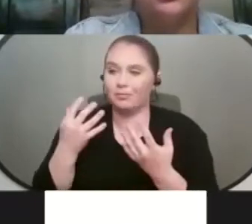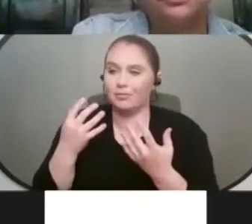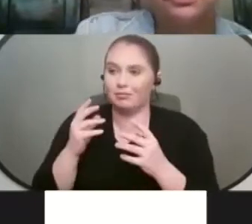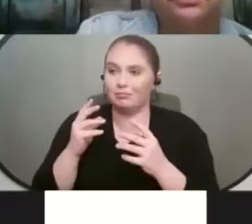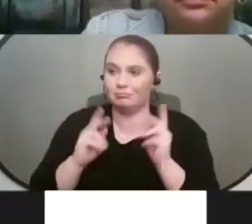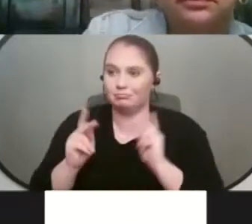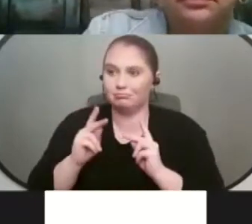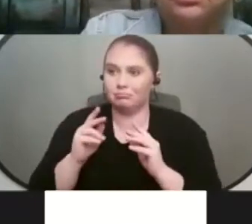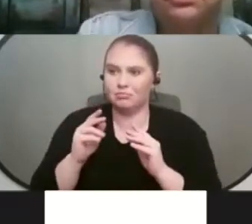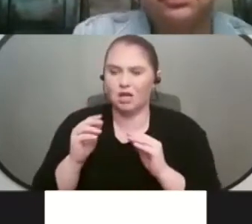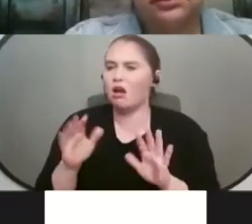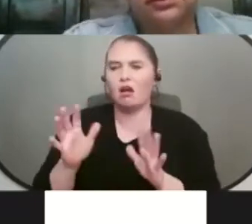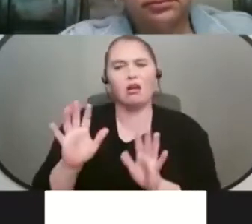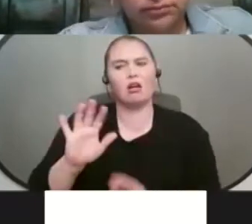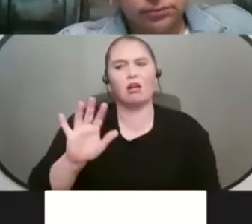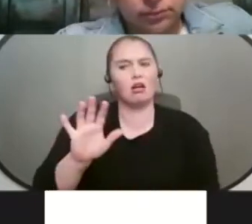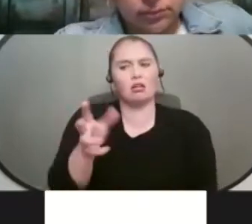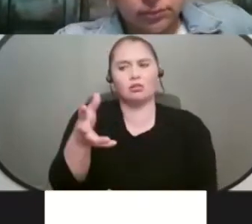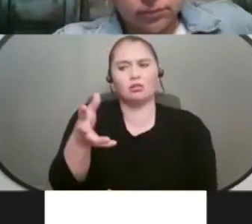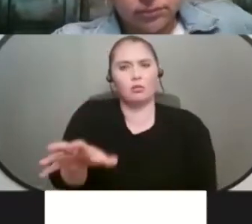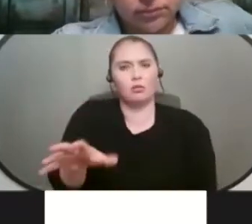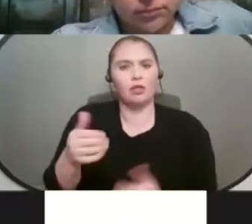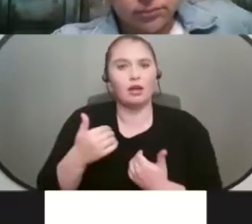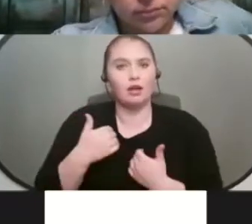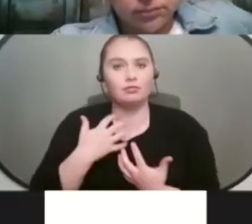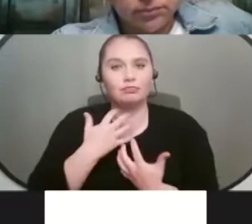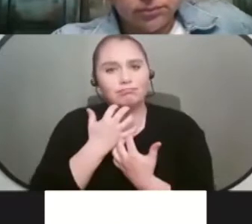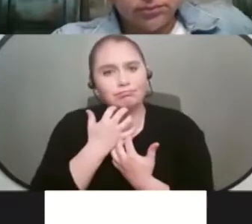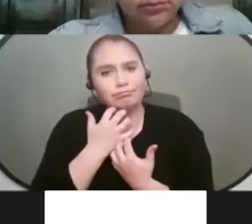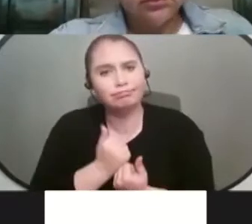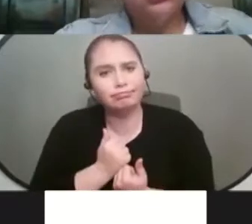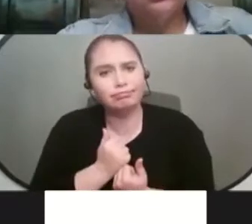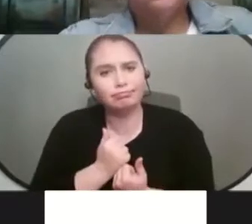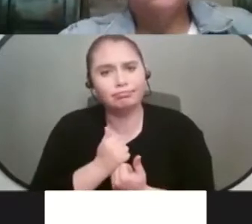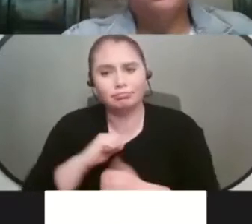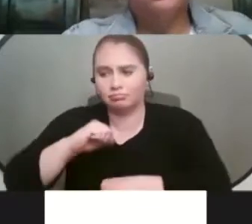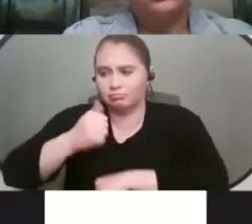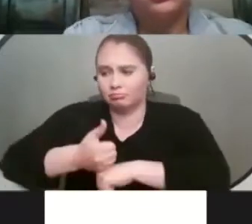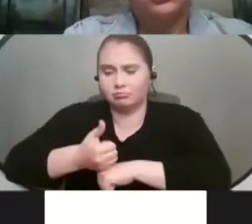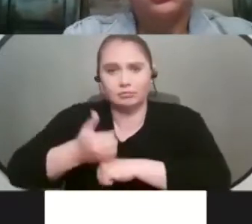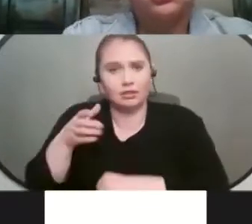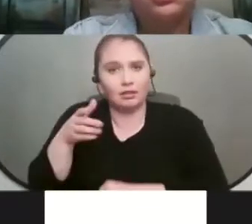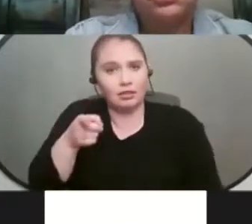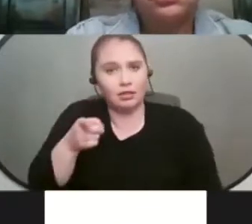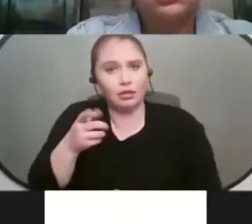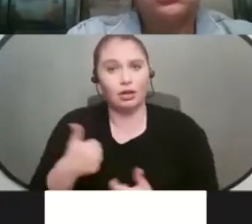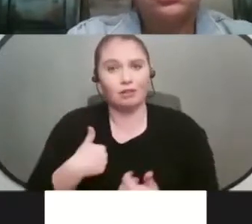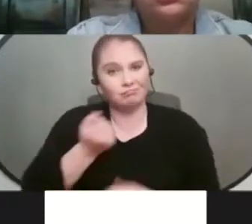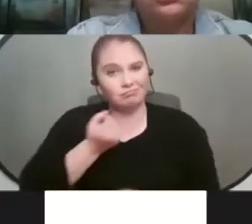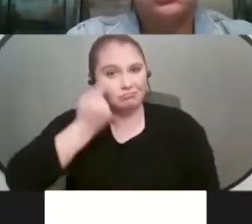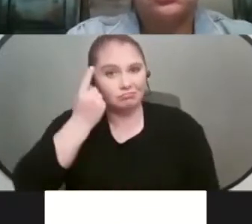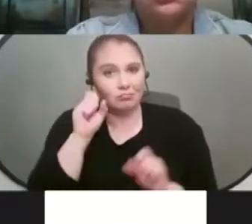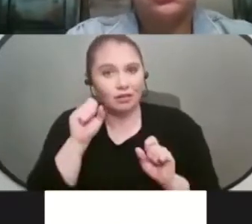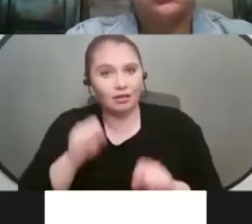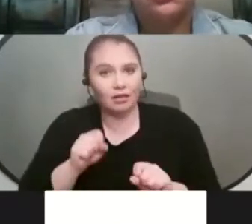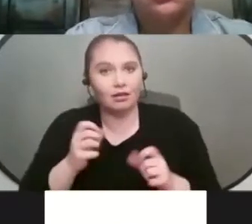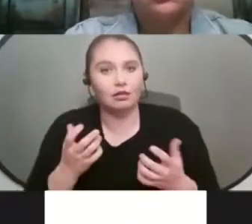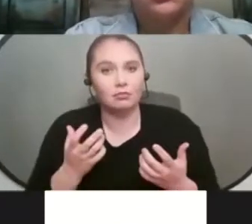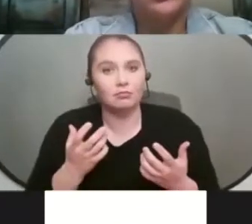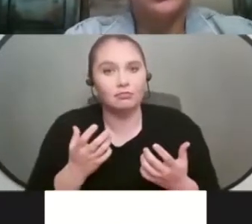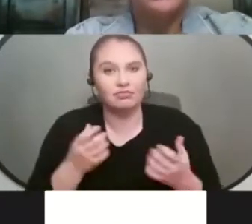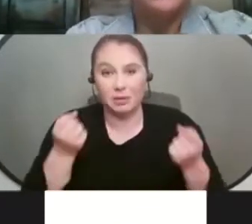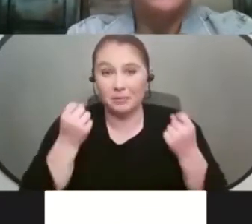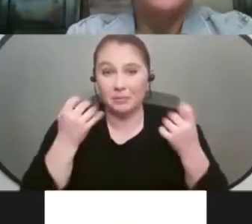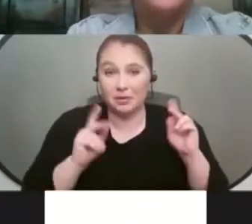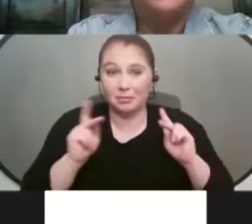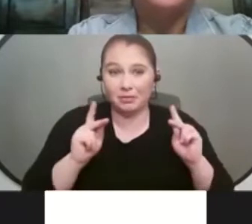established community there. And there's a school community that's been built there and in the campus. So I can understand why many would be